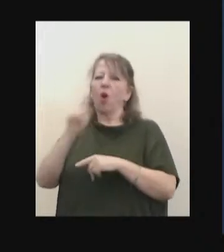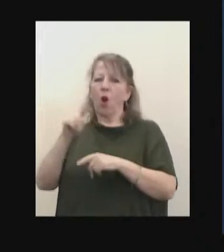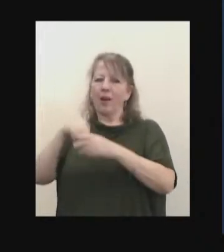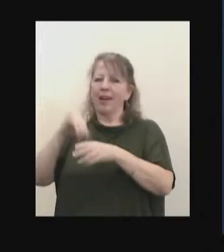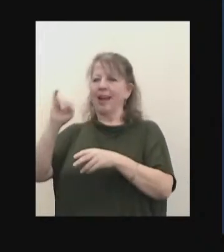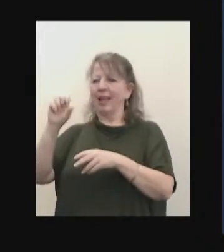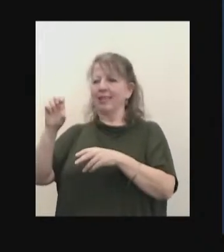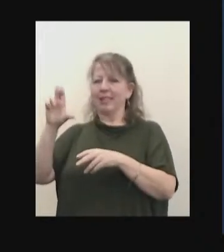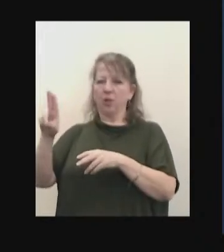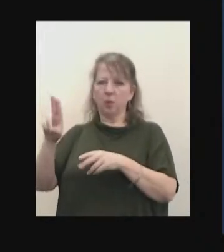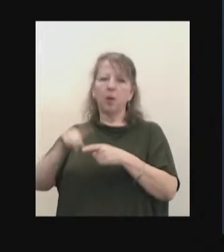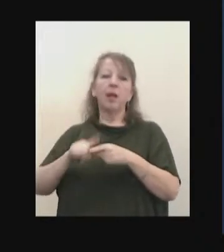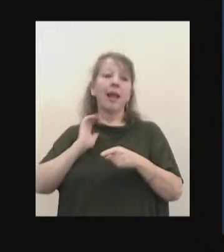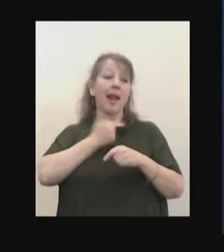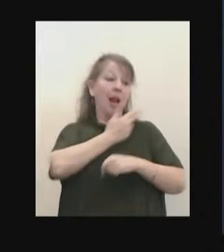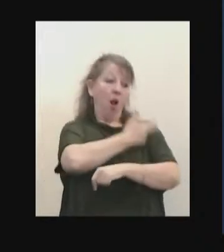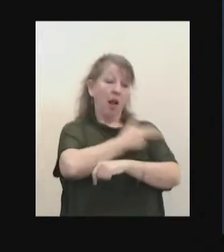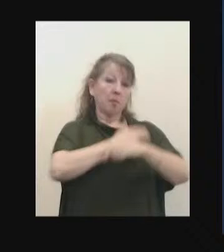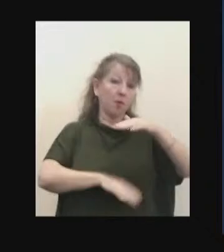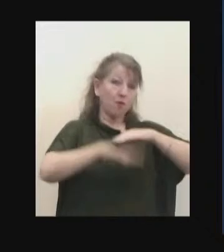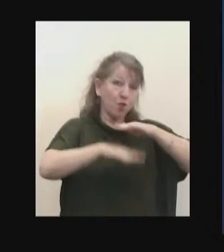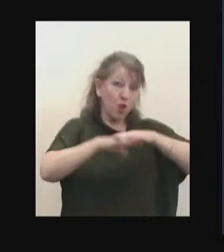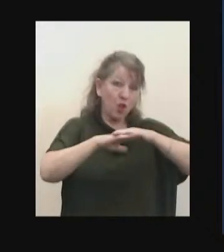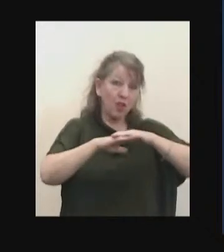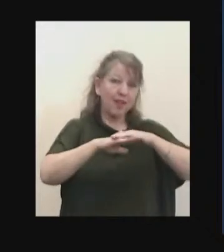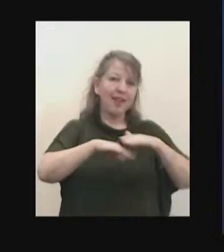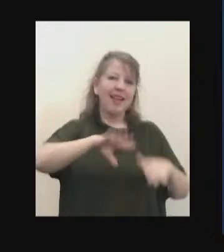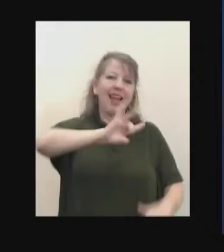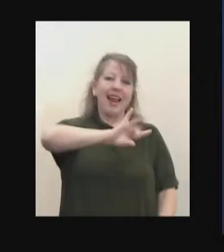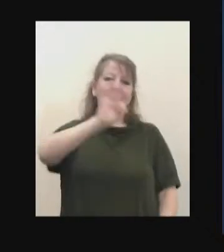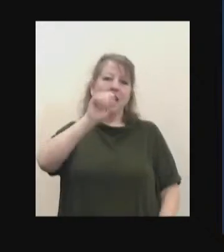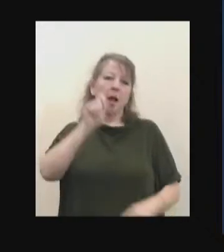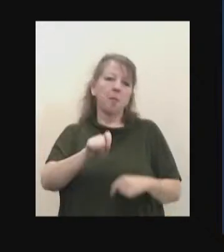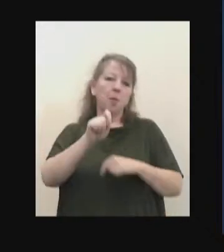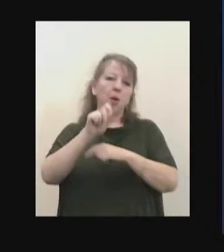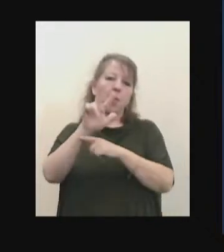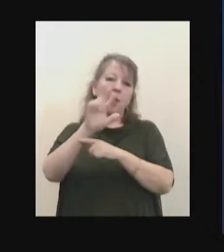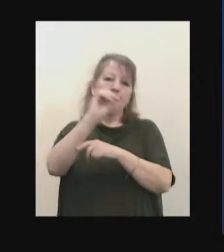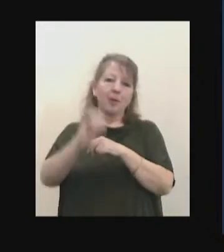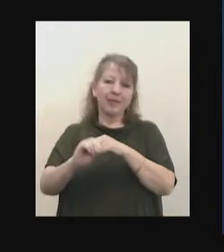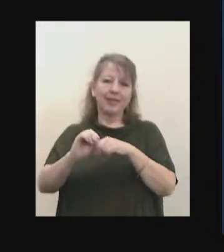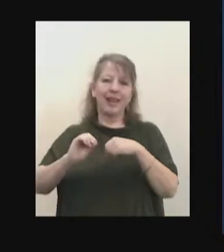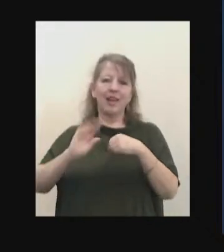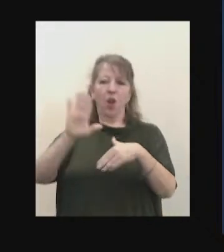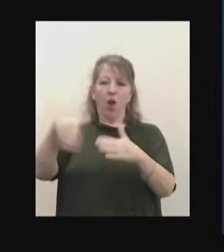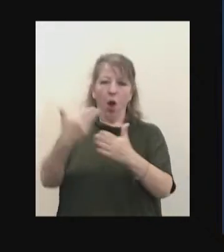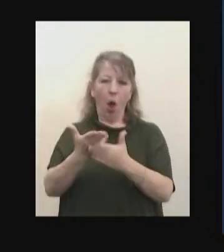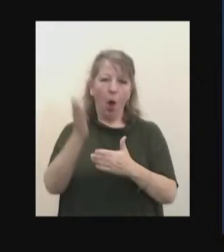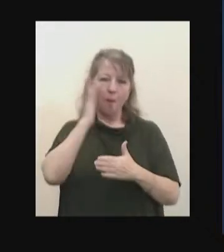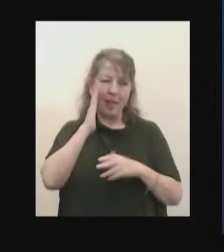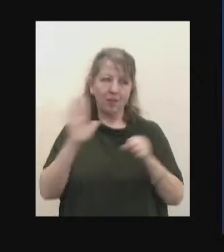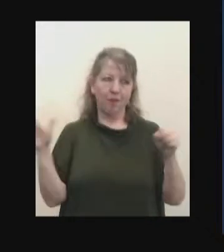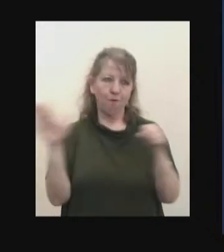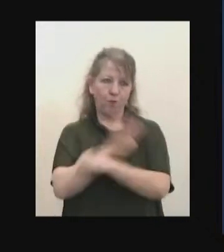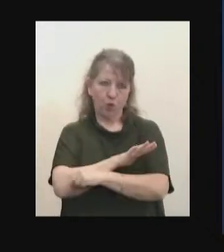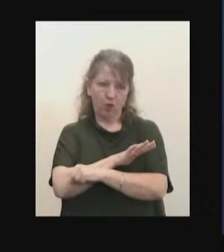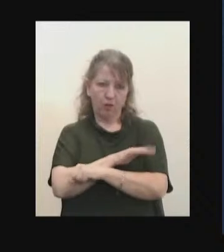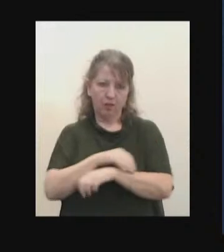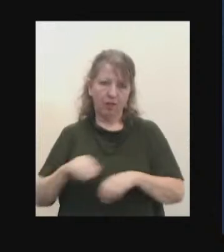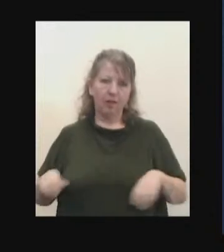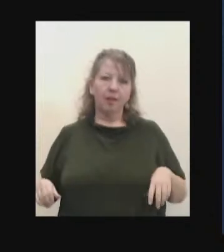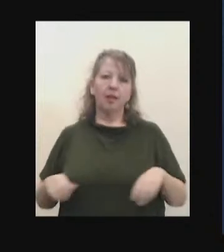near capacity for inpatients. 89.3% of all staffed beds in Erie County hospitals are